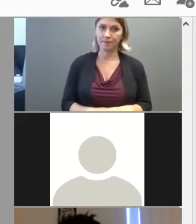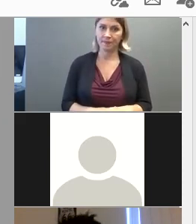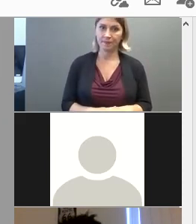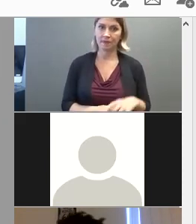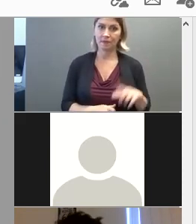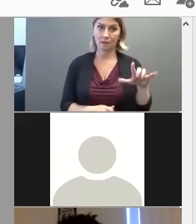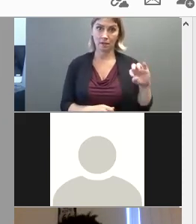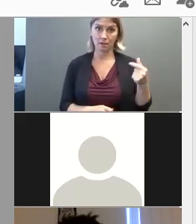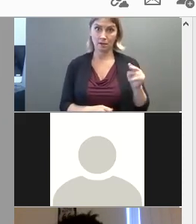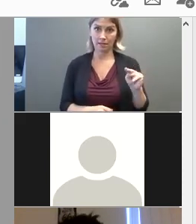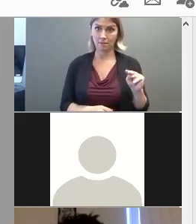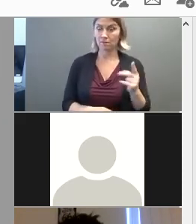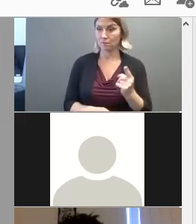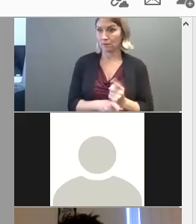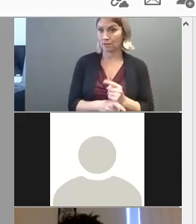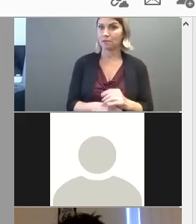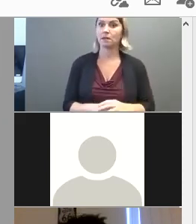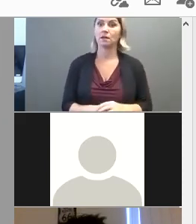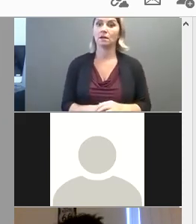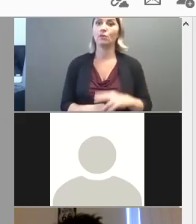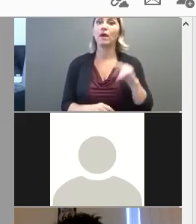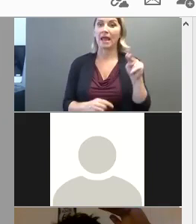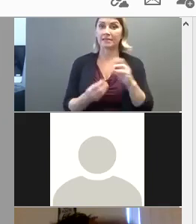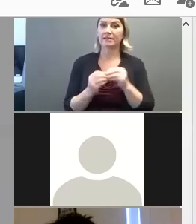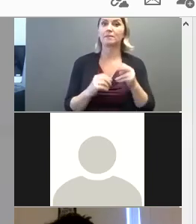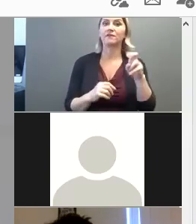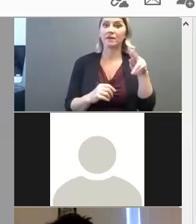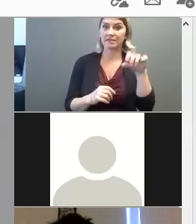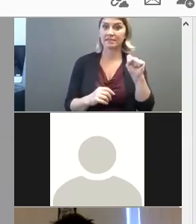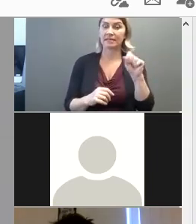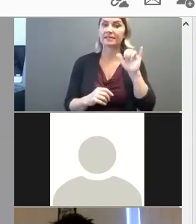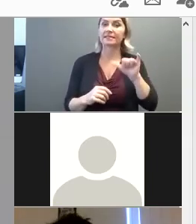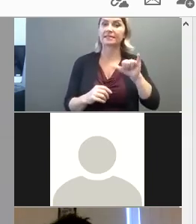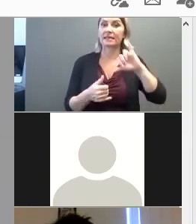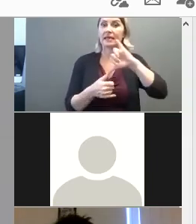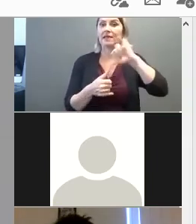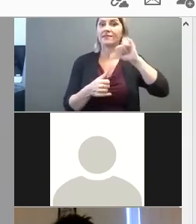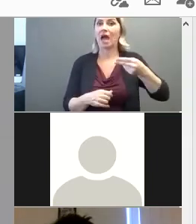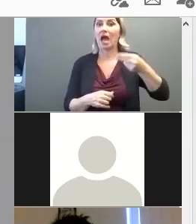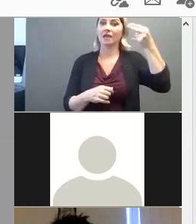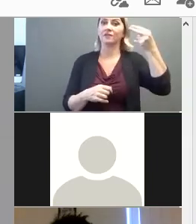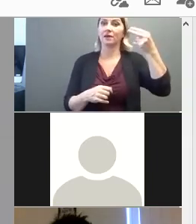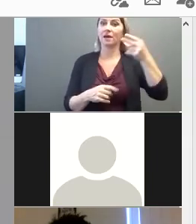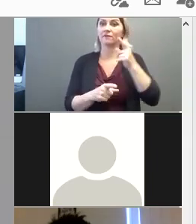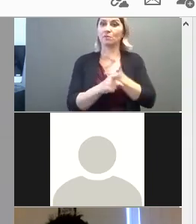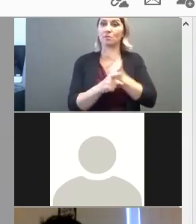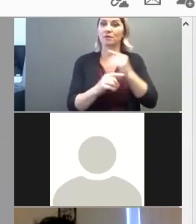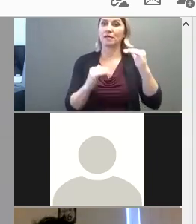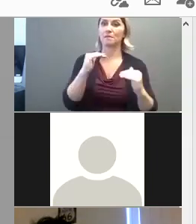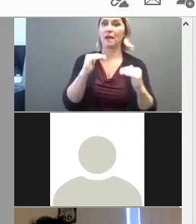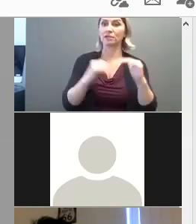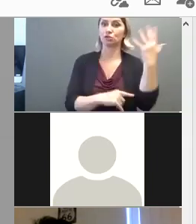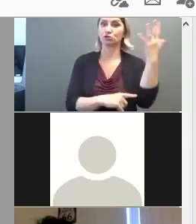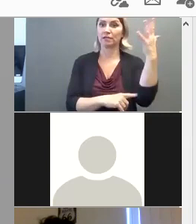Log n, right? Where n is the number of vertices, because that is the height of a properly balanced tree with a root